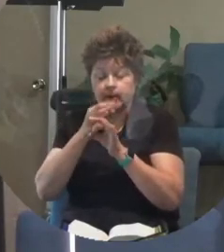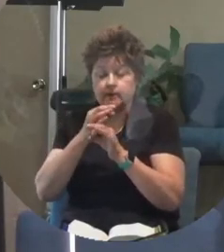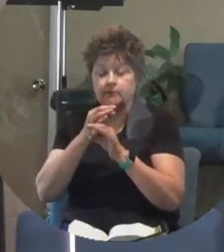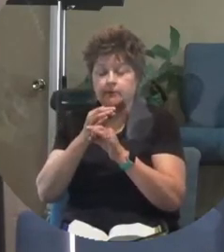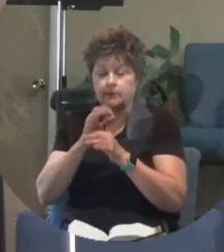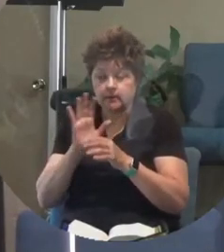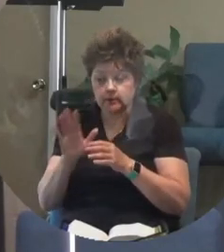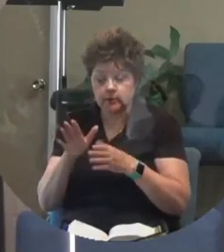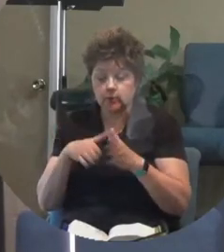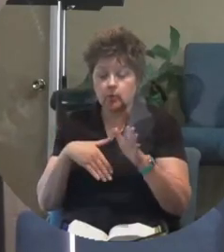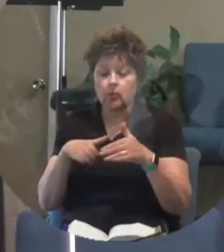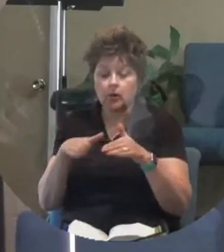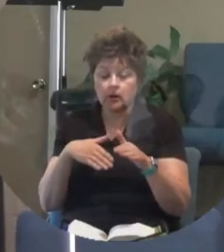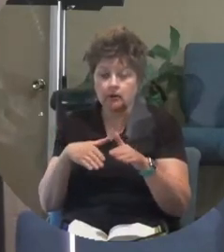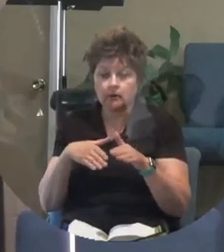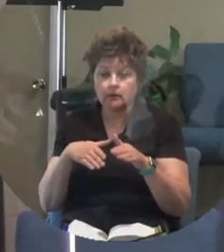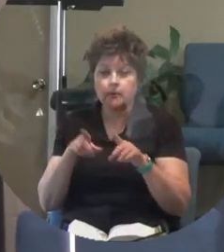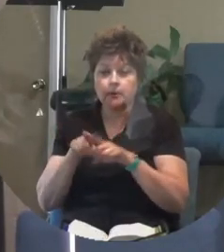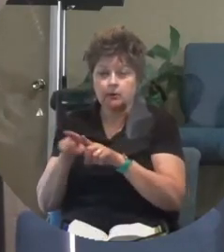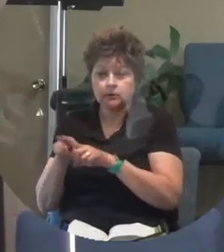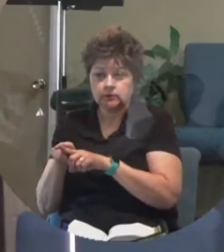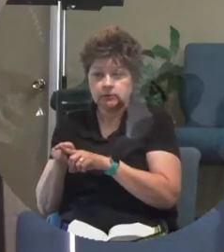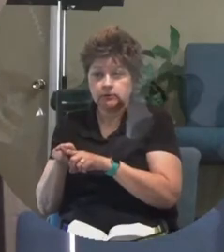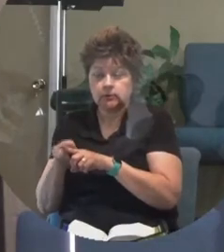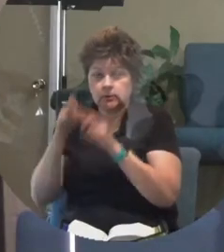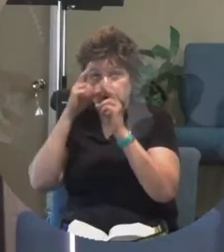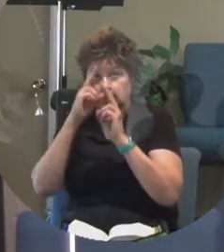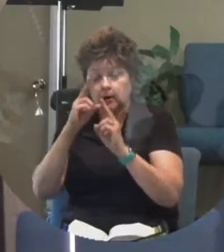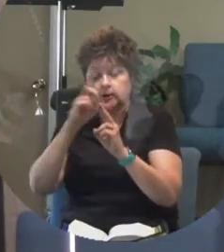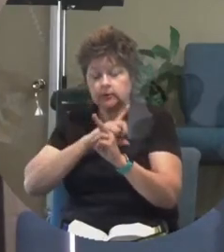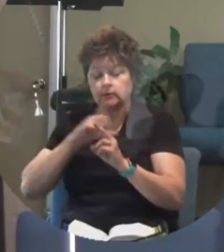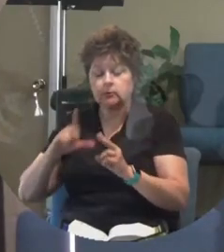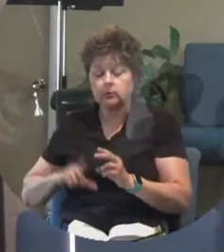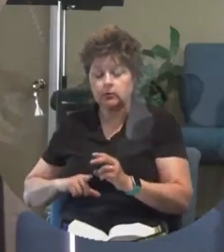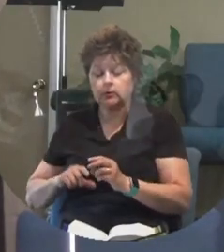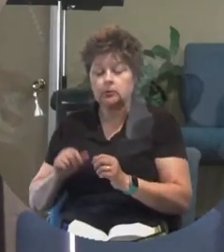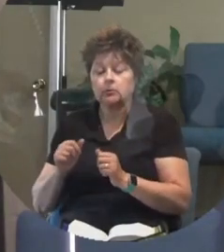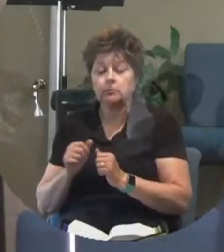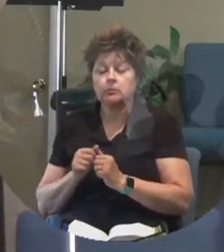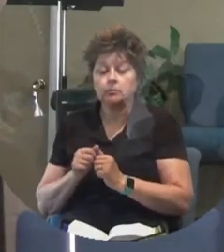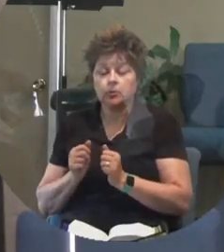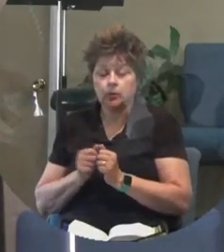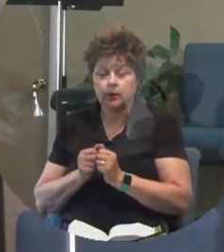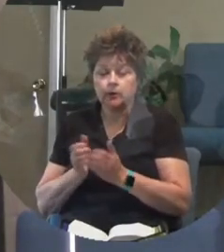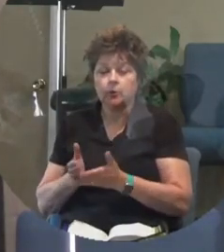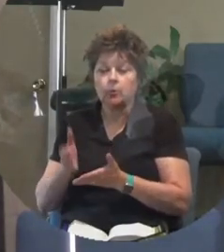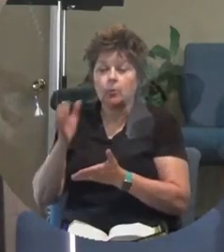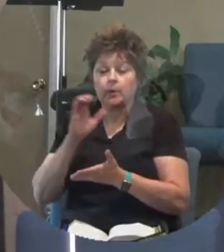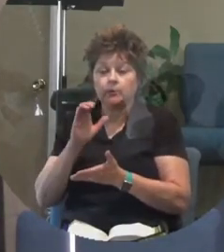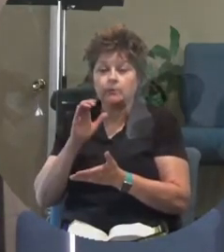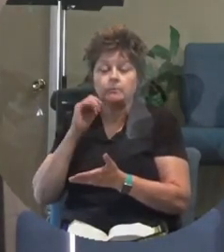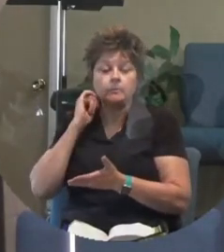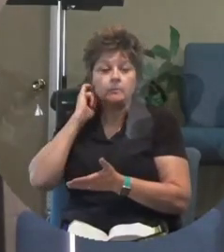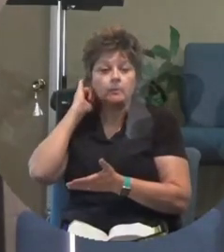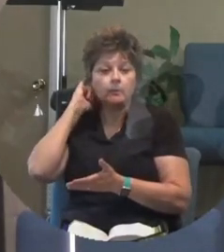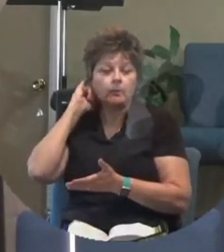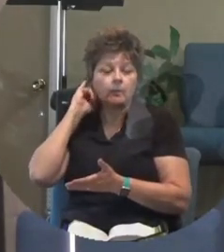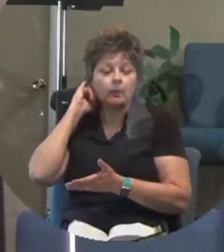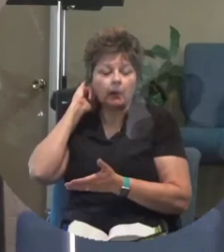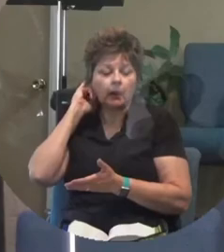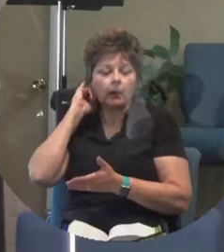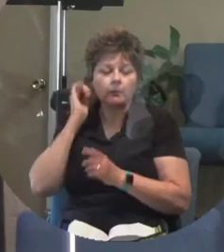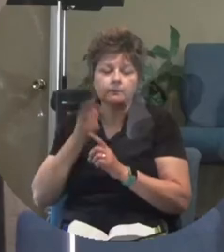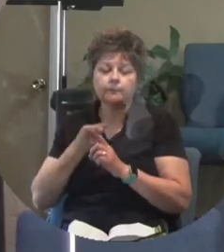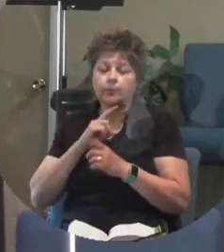But I want you, son, also to honor the Lord with your wealth. From all